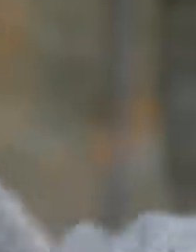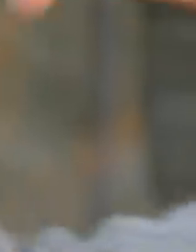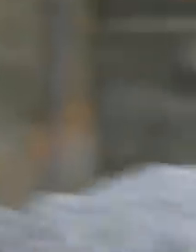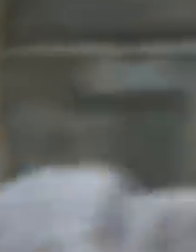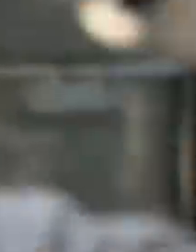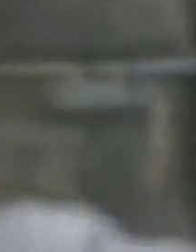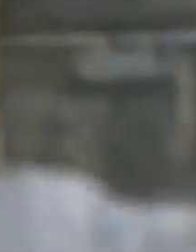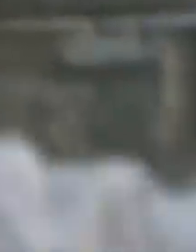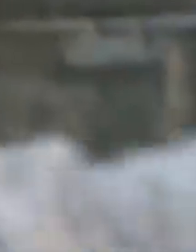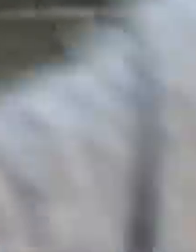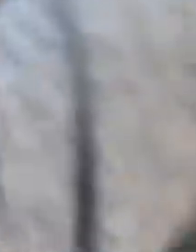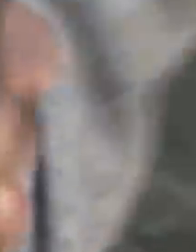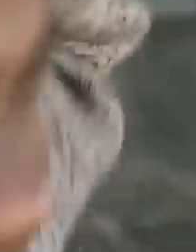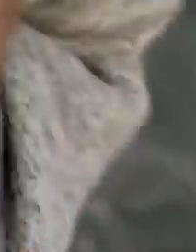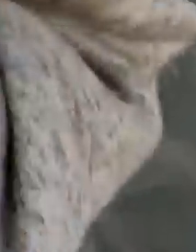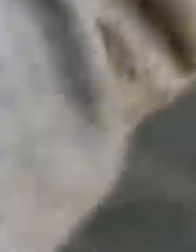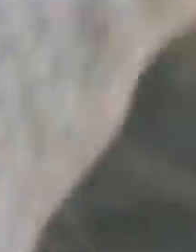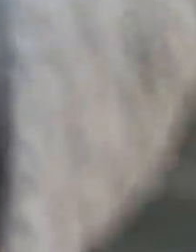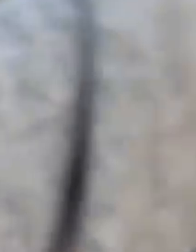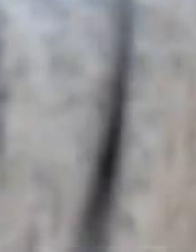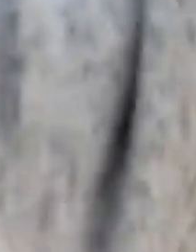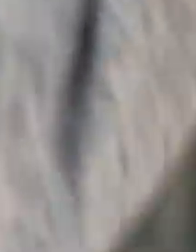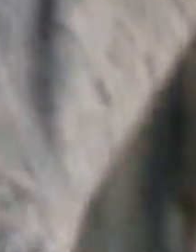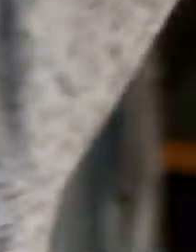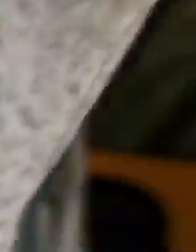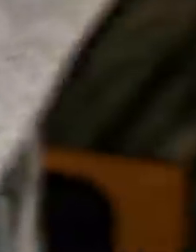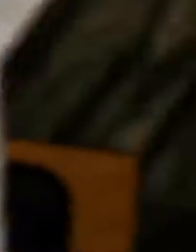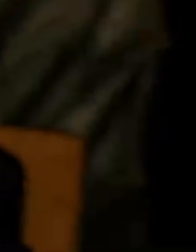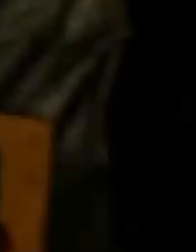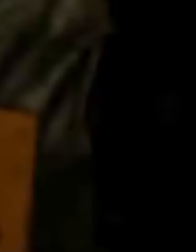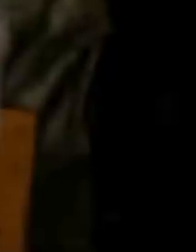circumstances. At least we have an option that they can hear us.